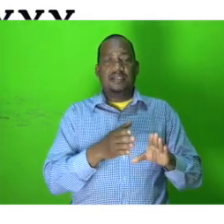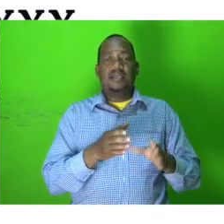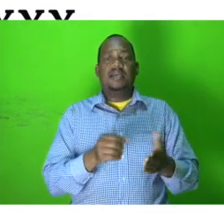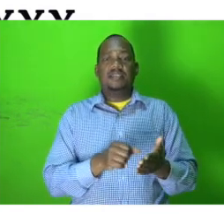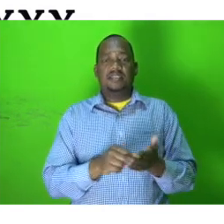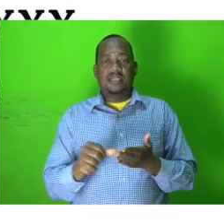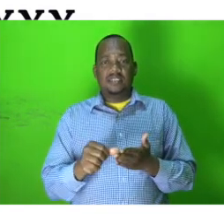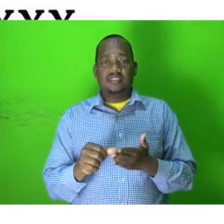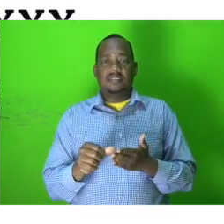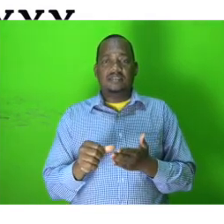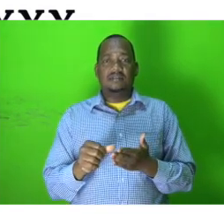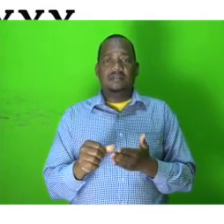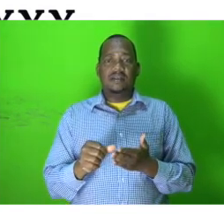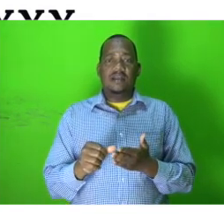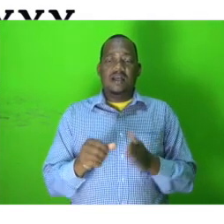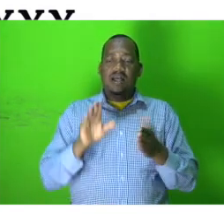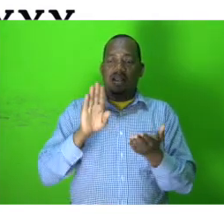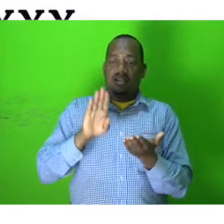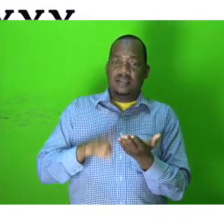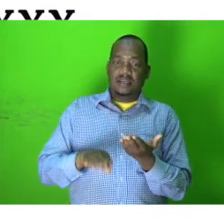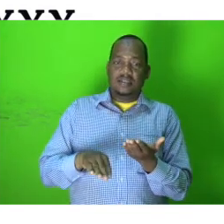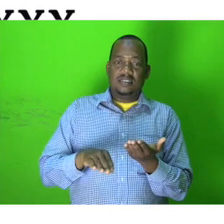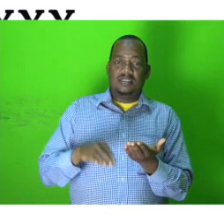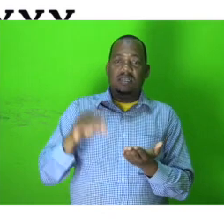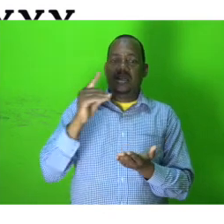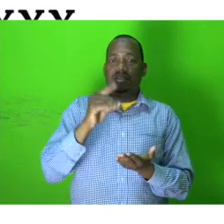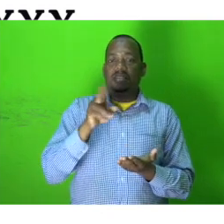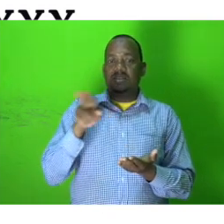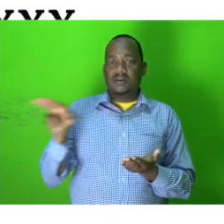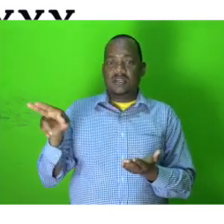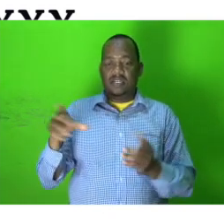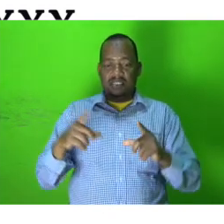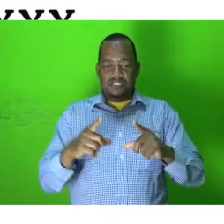less this Hanadi check,